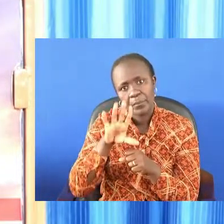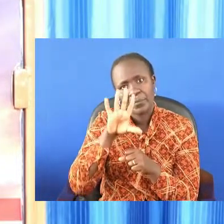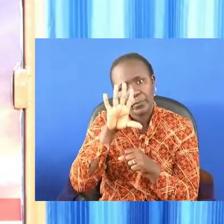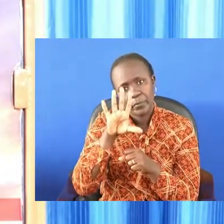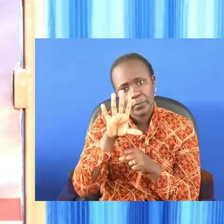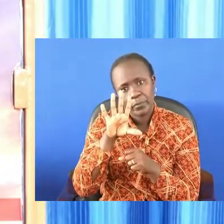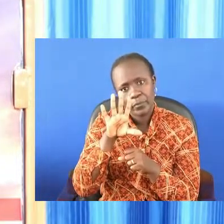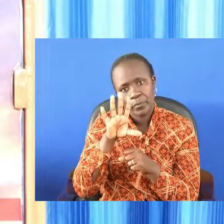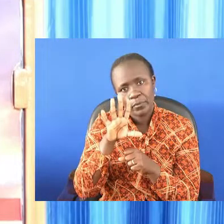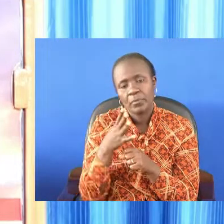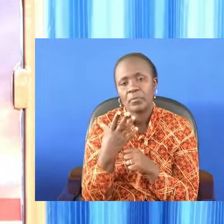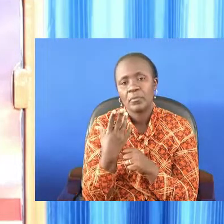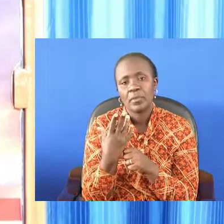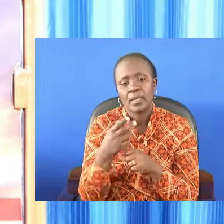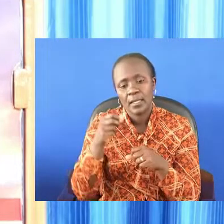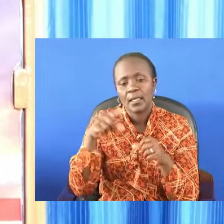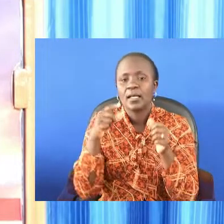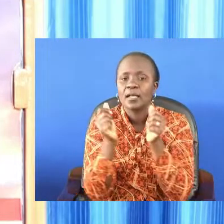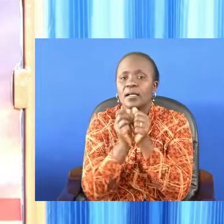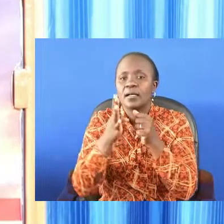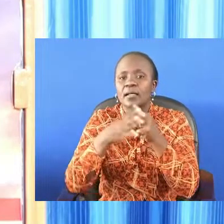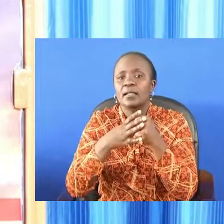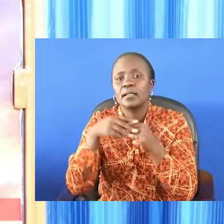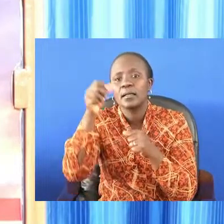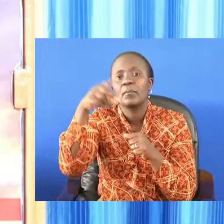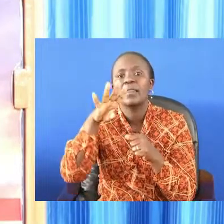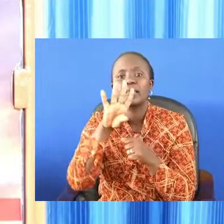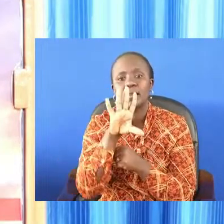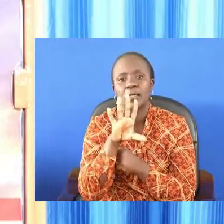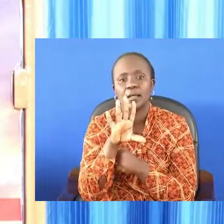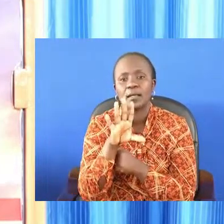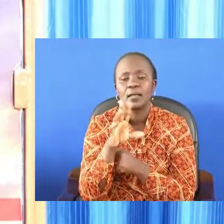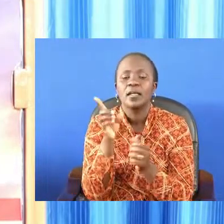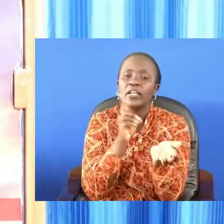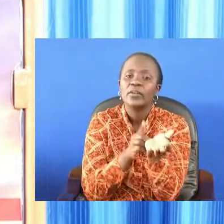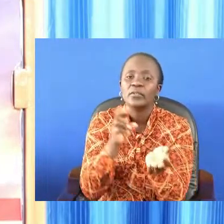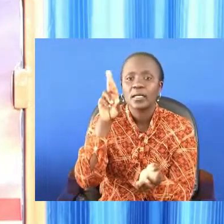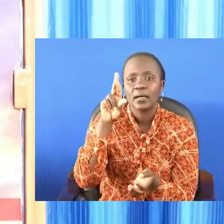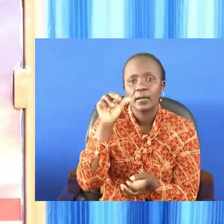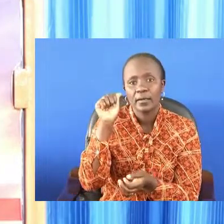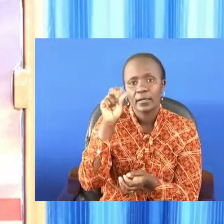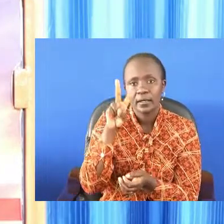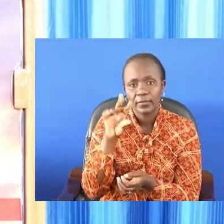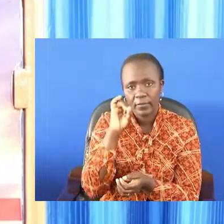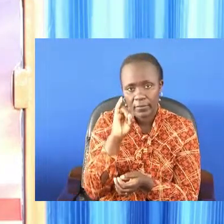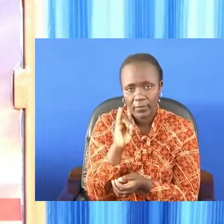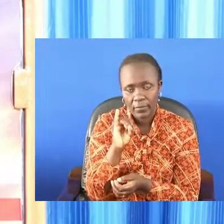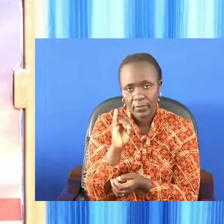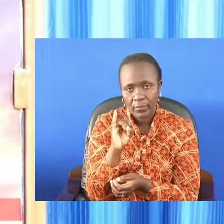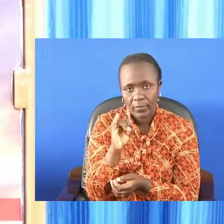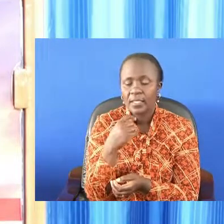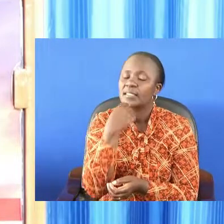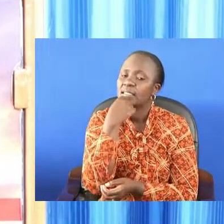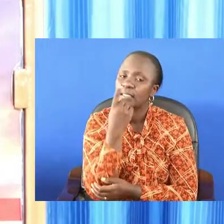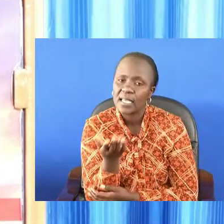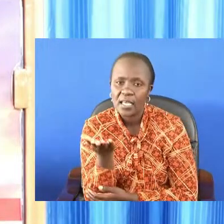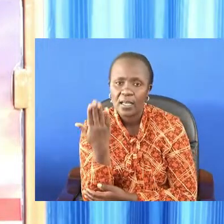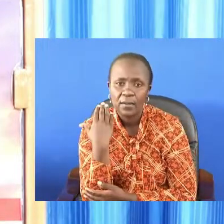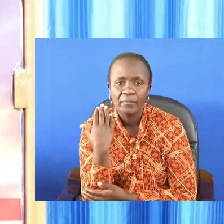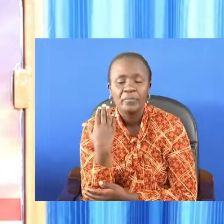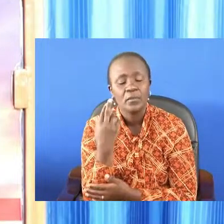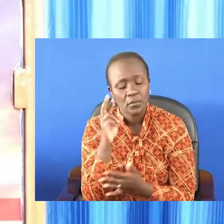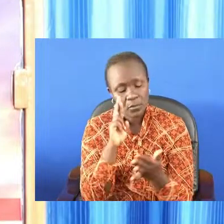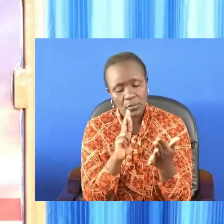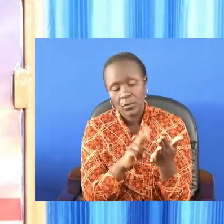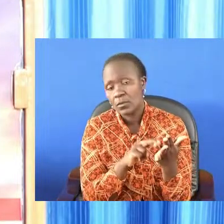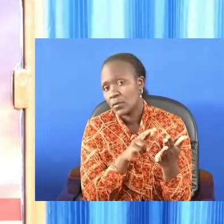died on 19th May, just the other day. Dr. Ravi Zacharias once said,